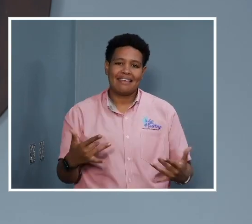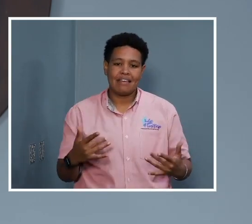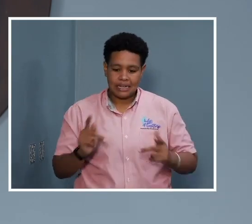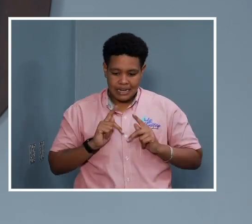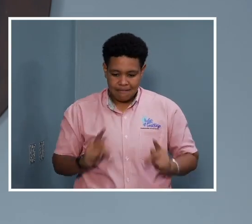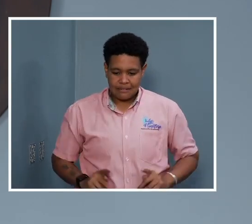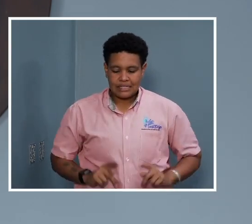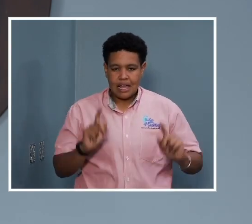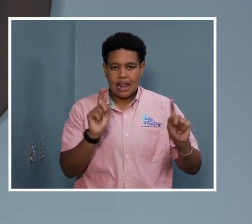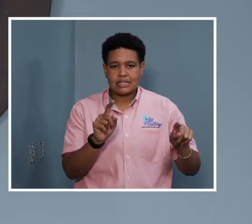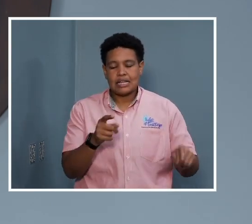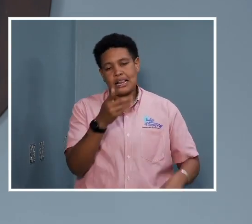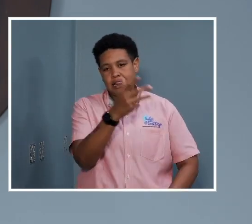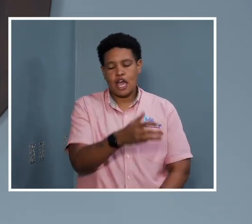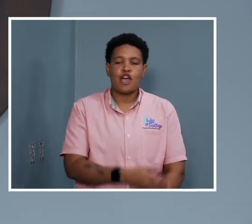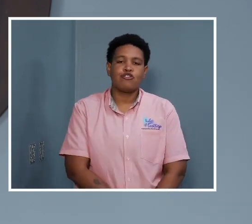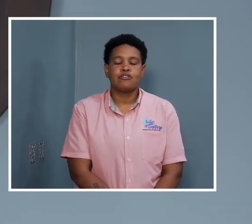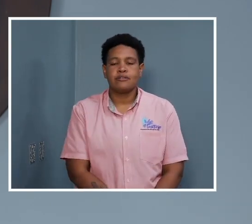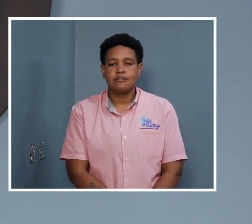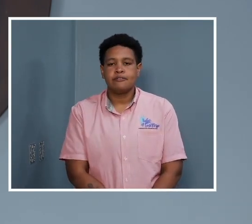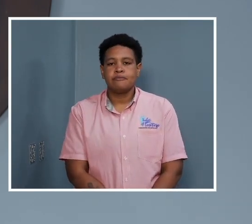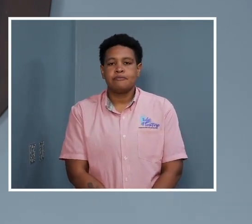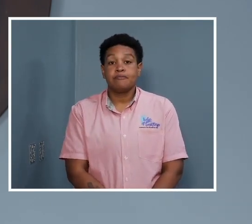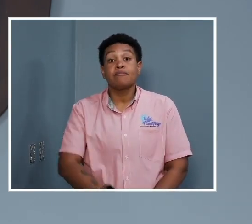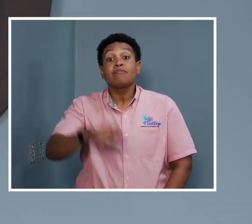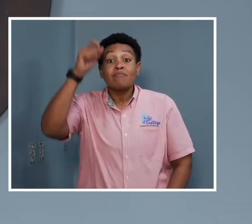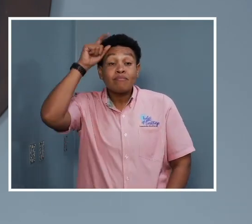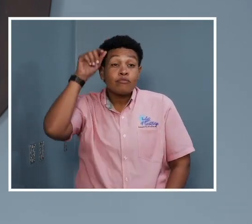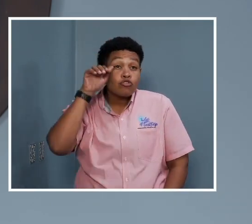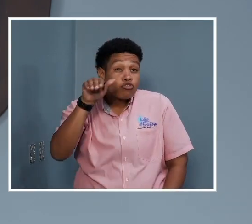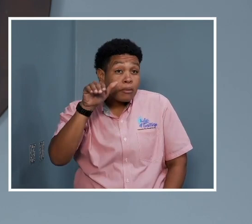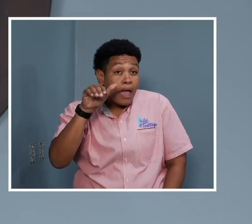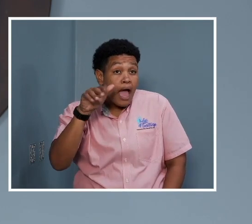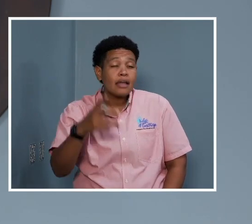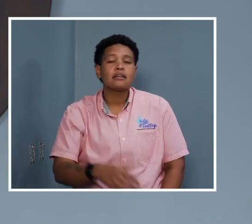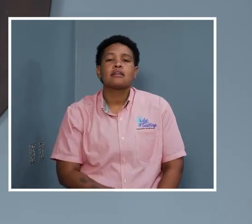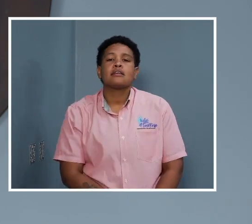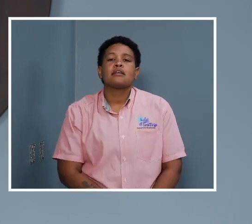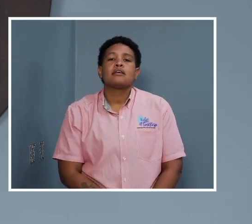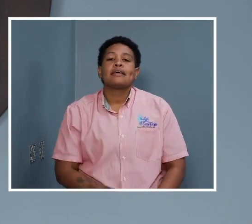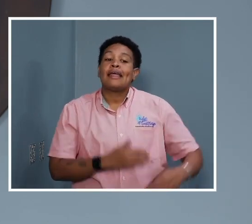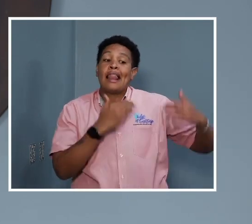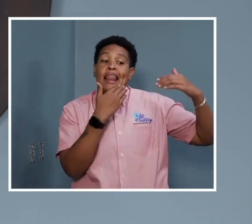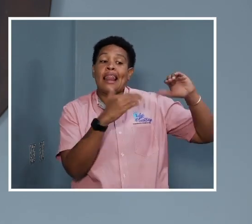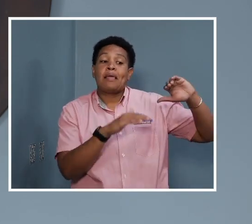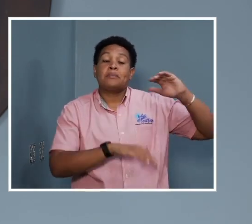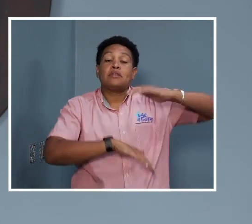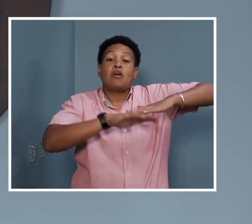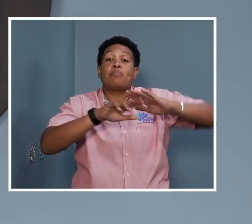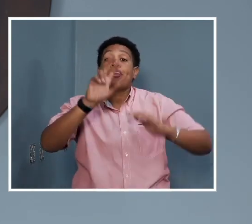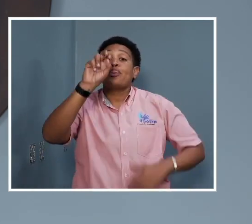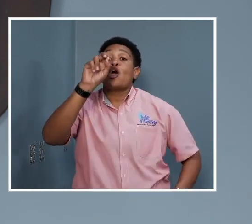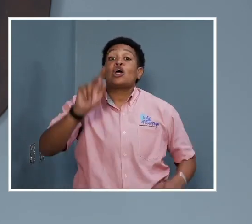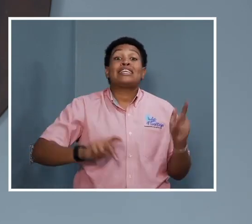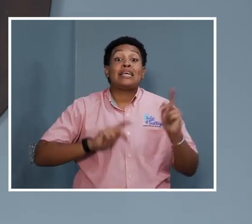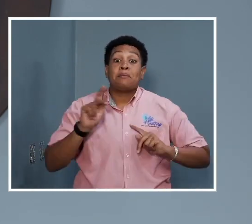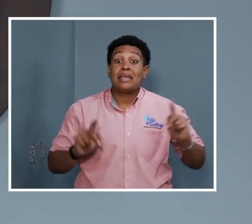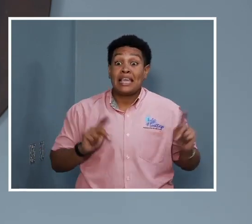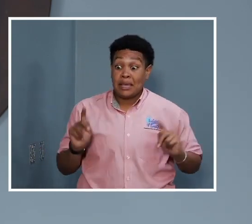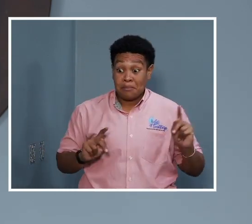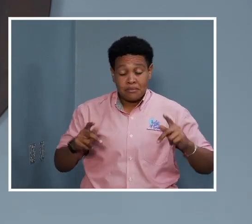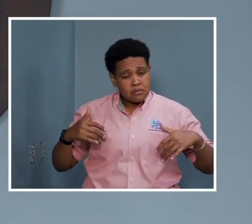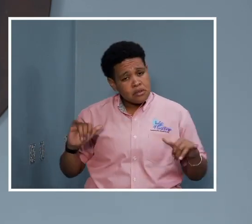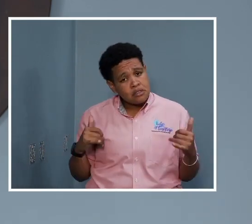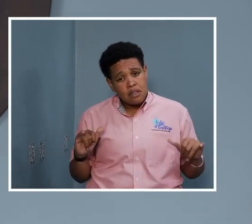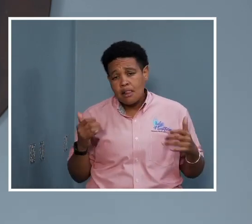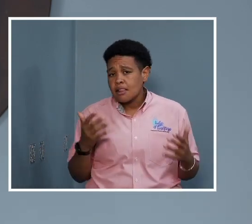physical attendance. As a reminder, the limit of 30 persons